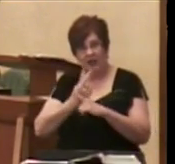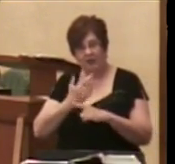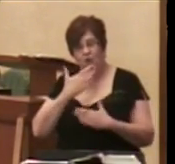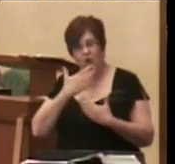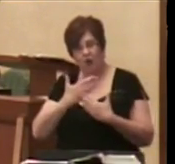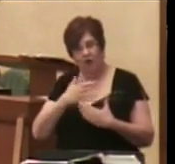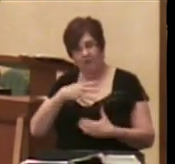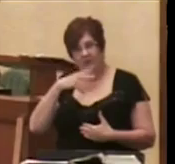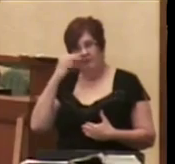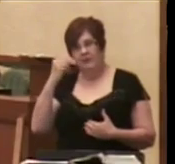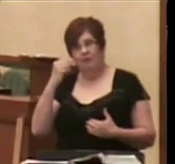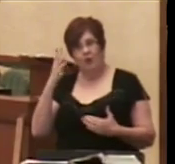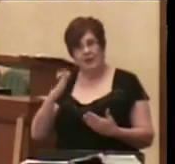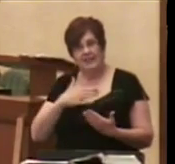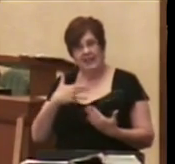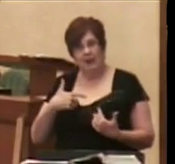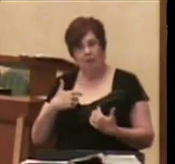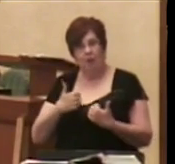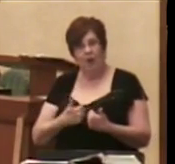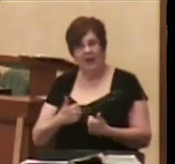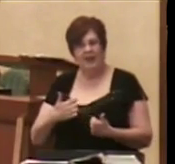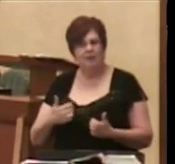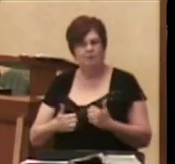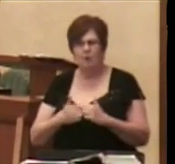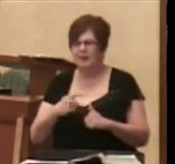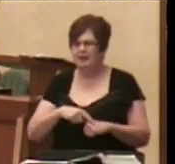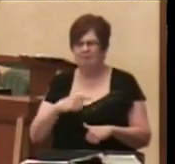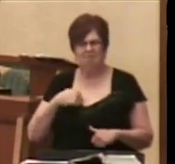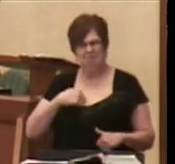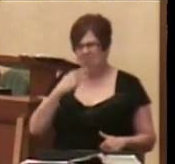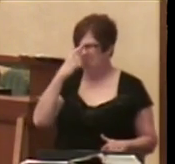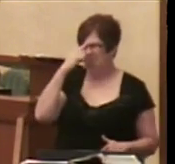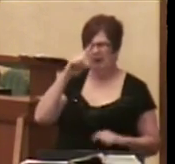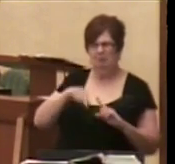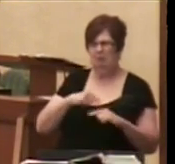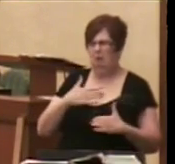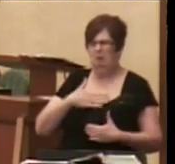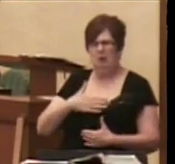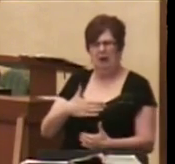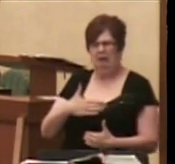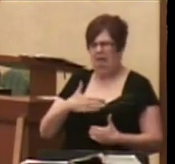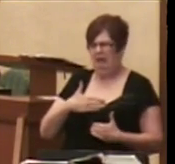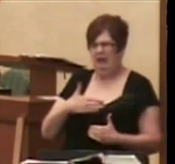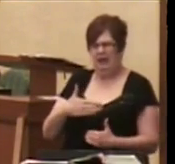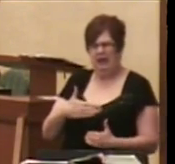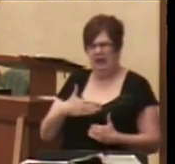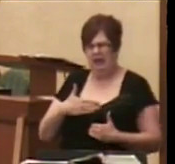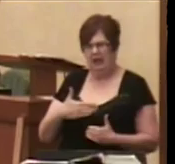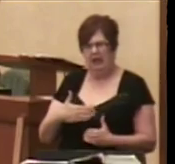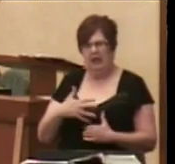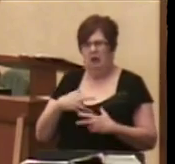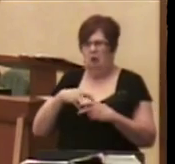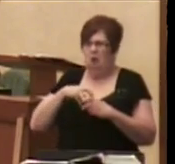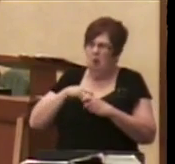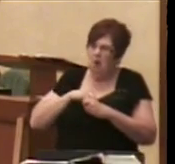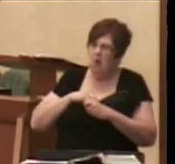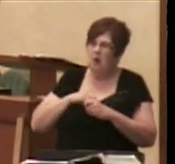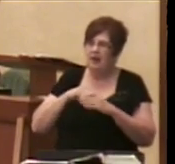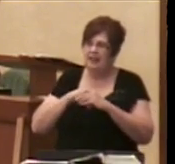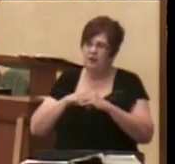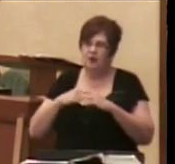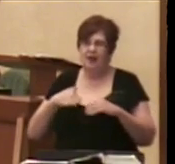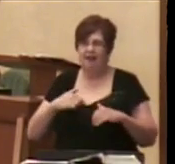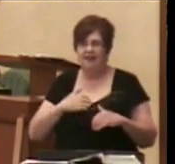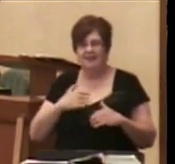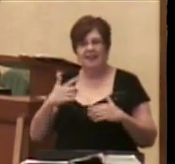singing boldly. Well, we usually don't think about breathing, do we? It's just something that's innate, breathed into us as a gift